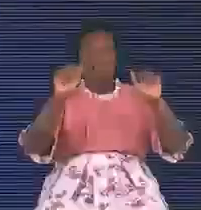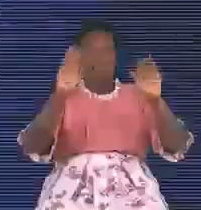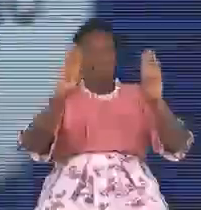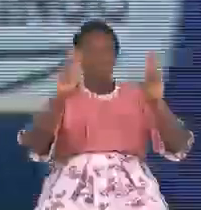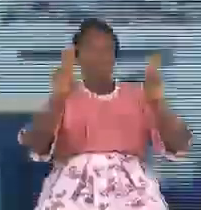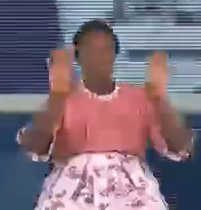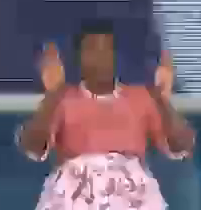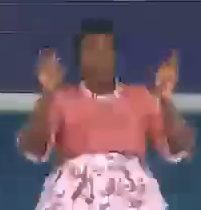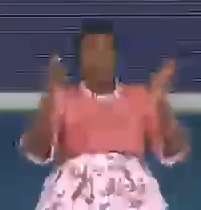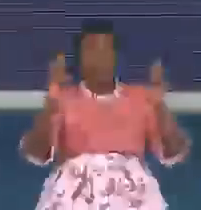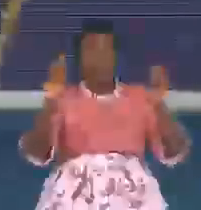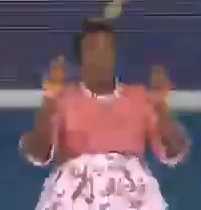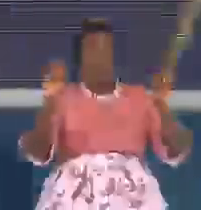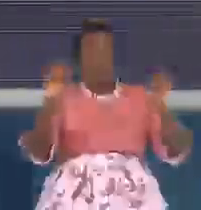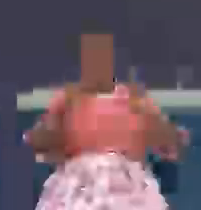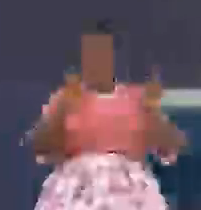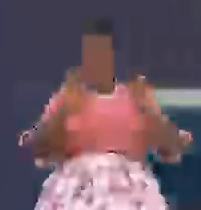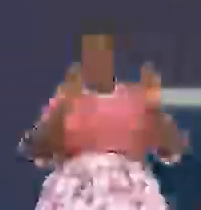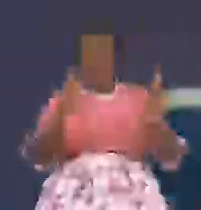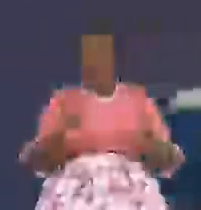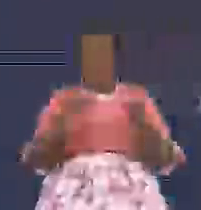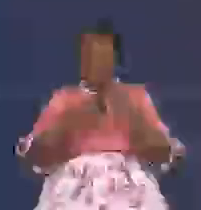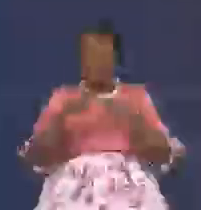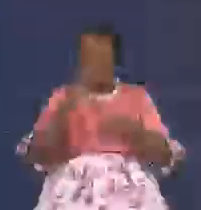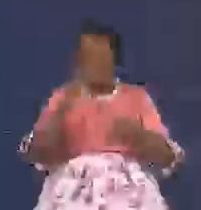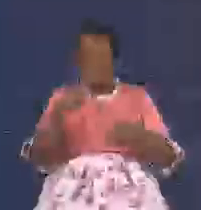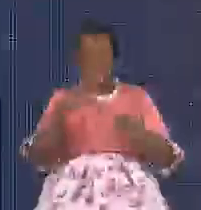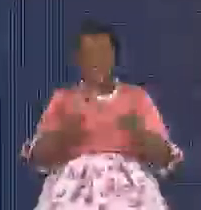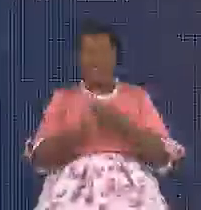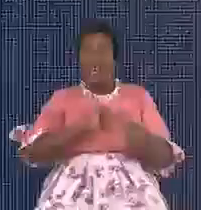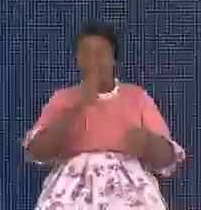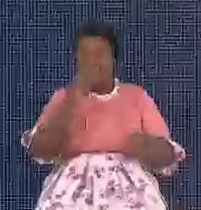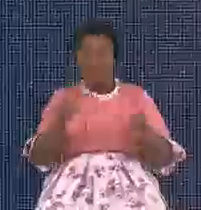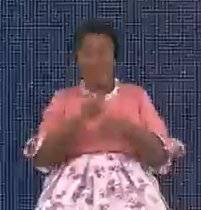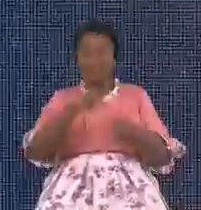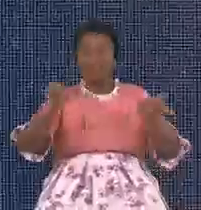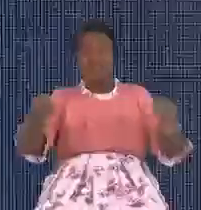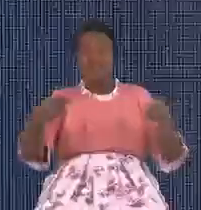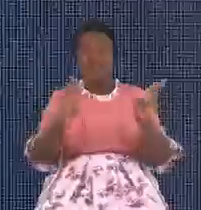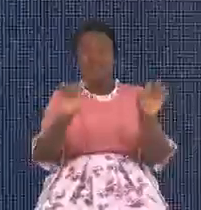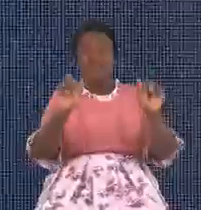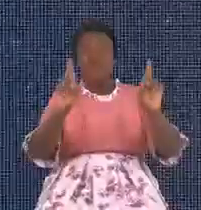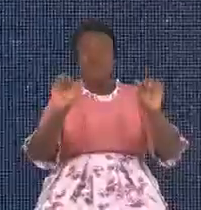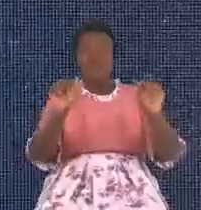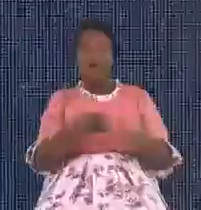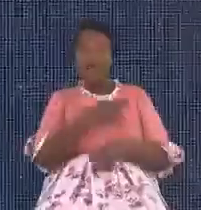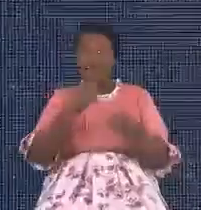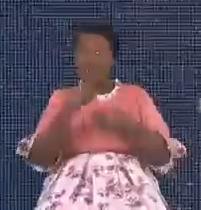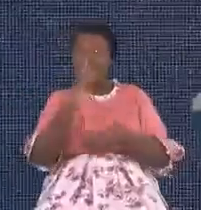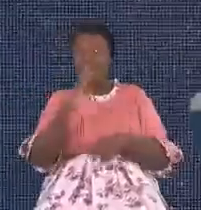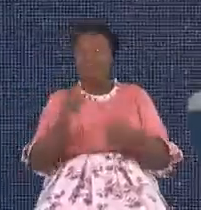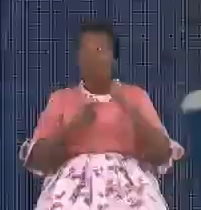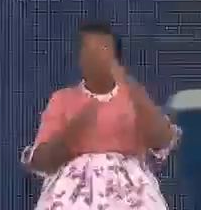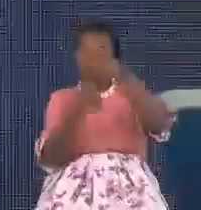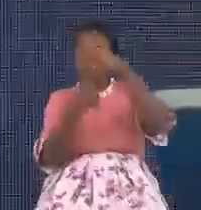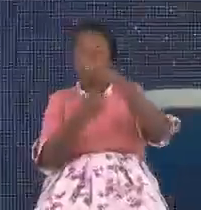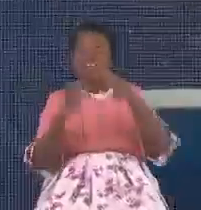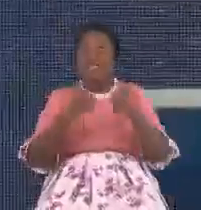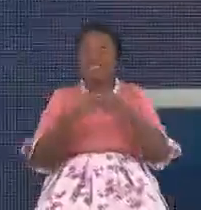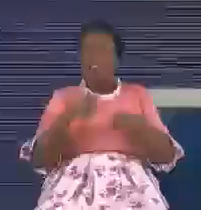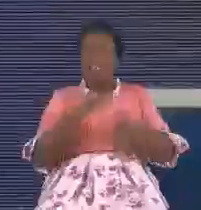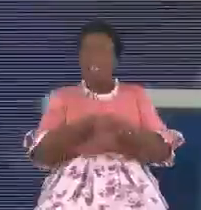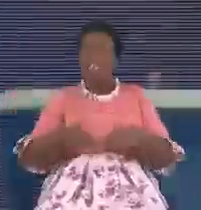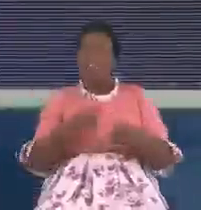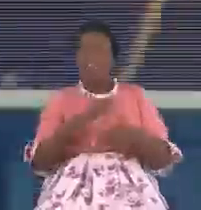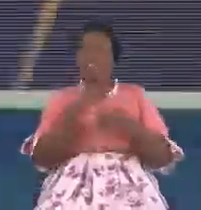saying i am like pharaoh and you are up there i will believe you of the invitation of the